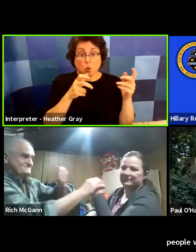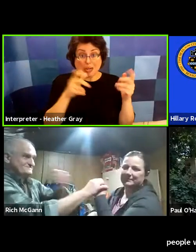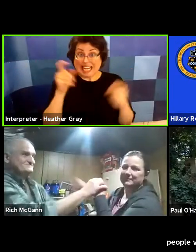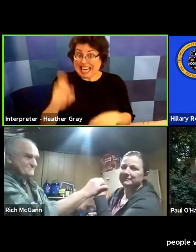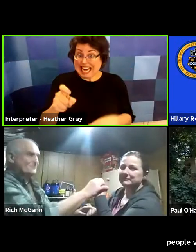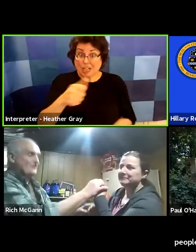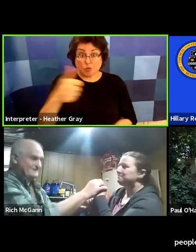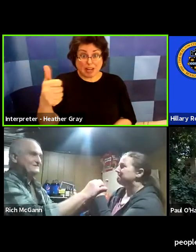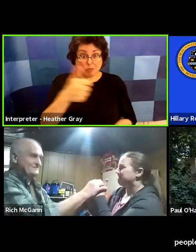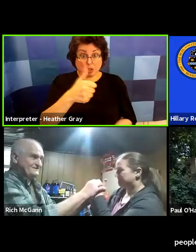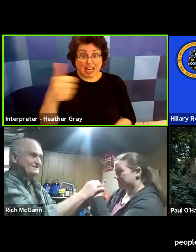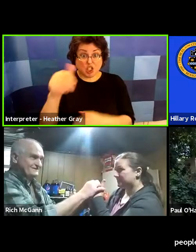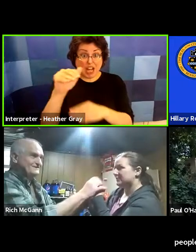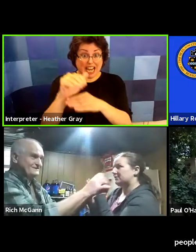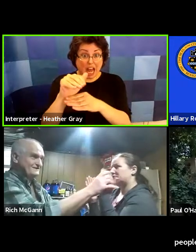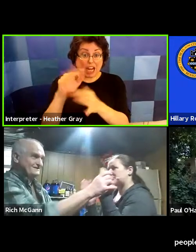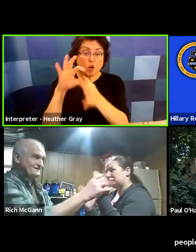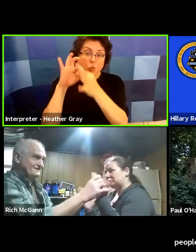so